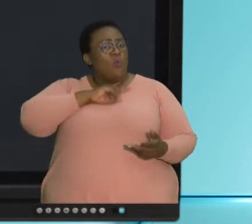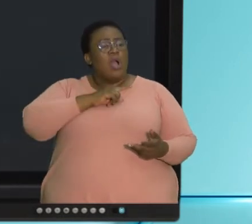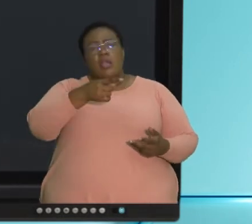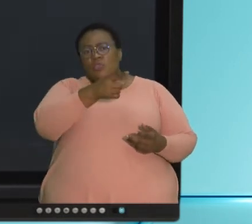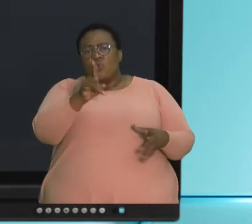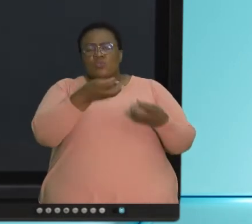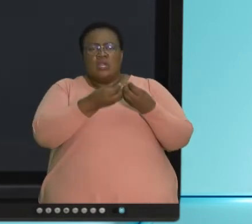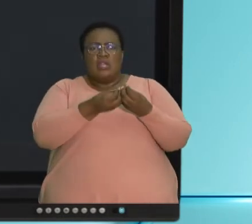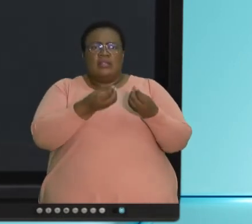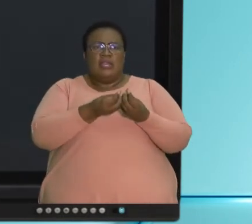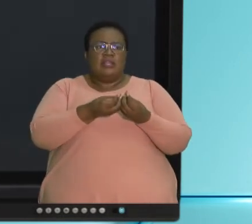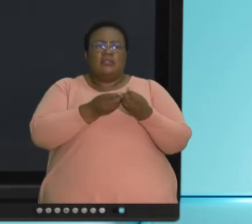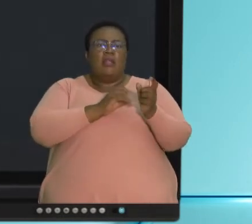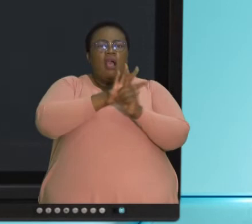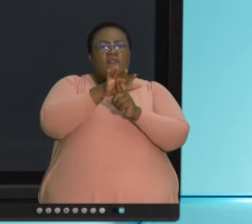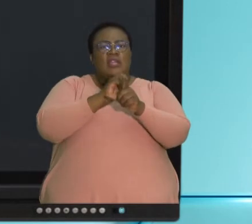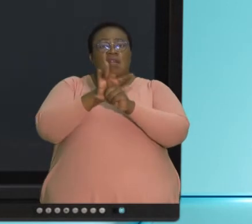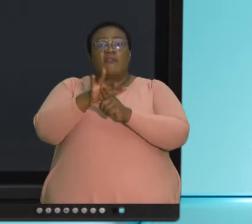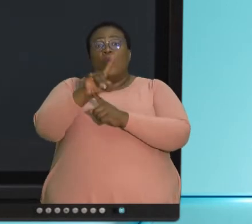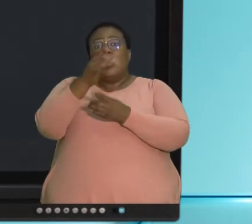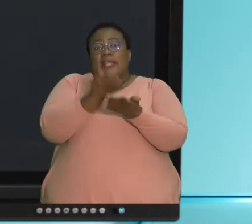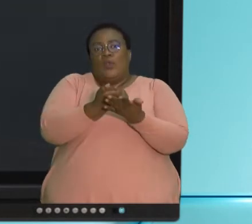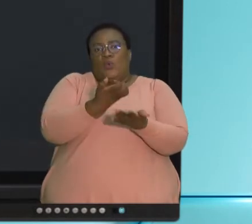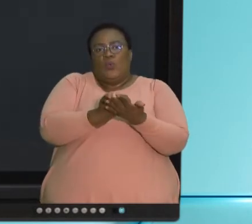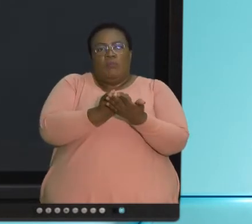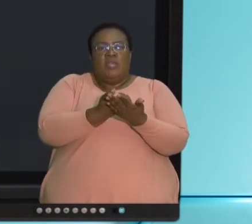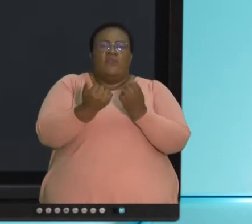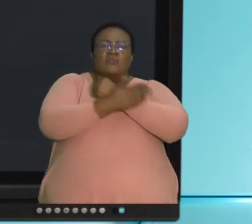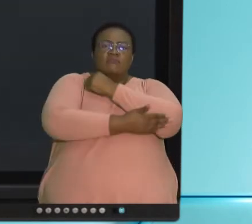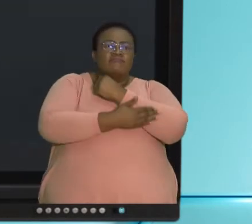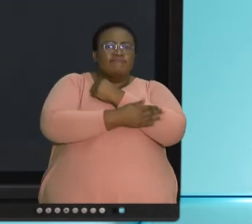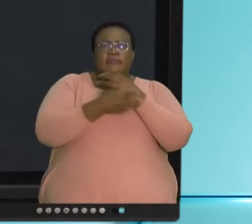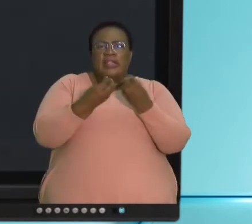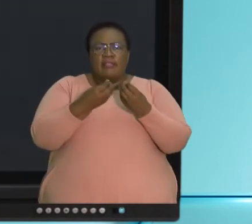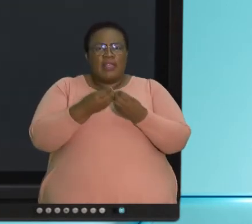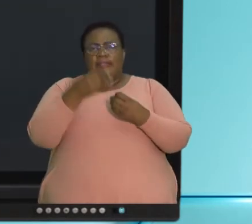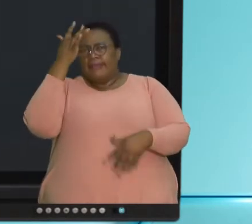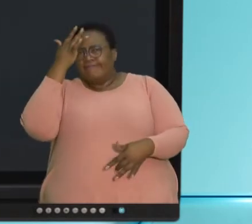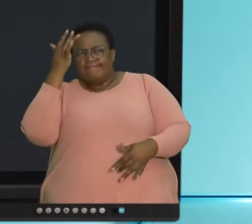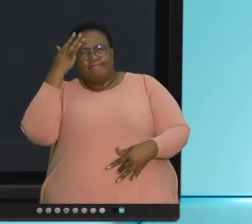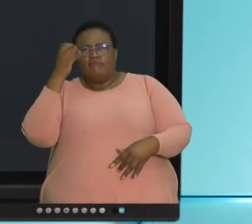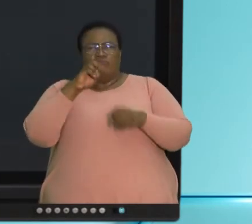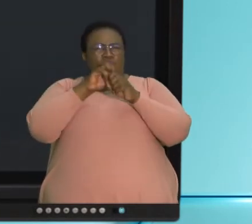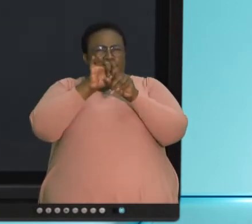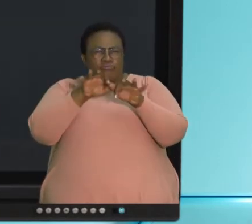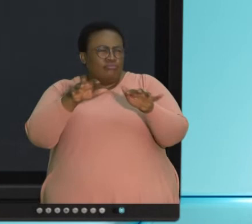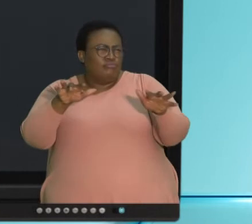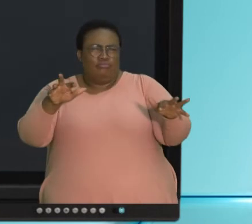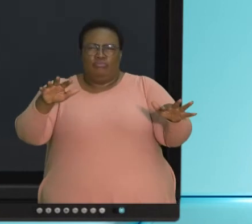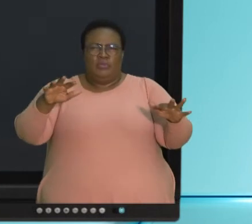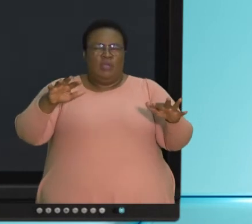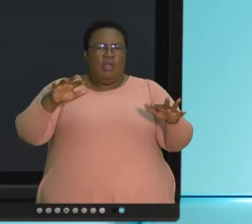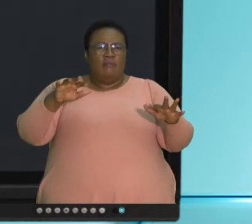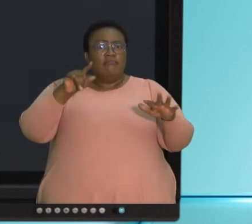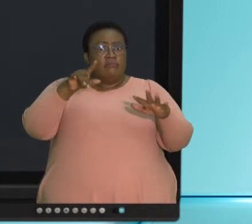affect the state of economy of our country. Things like viruses and diseases, how do those things really